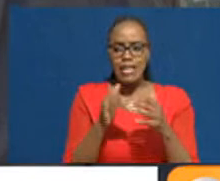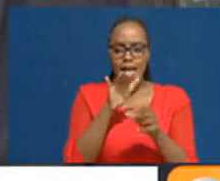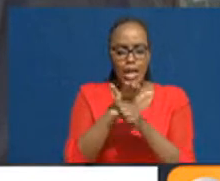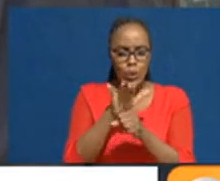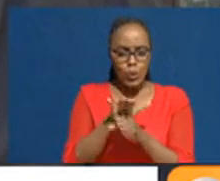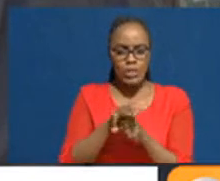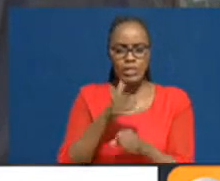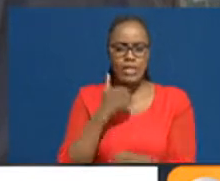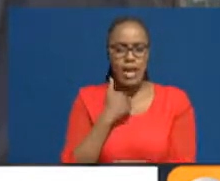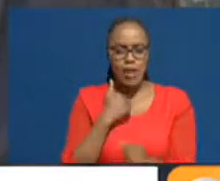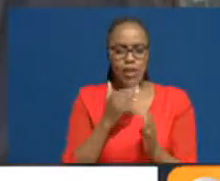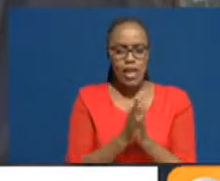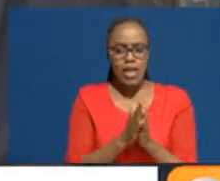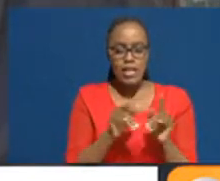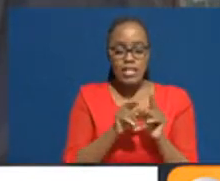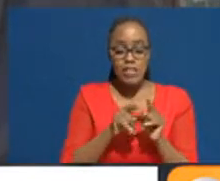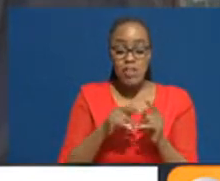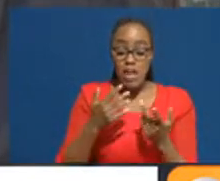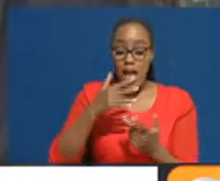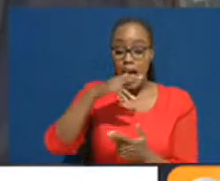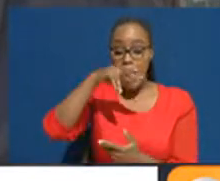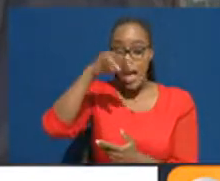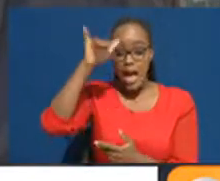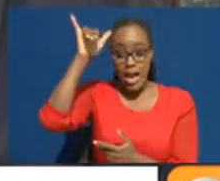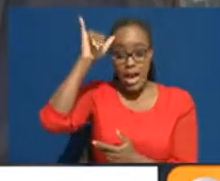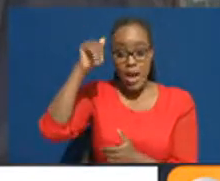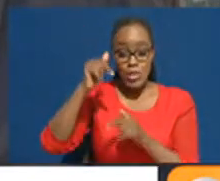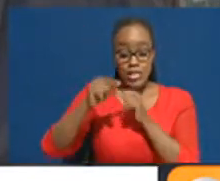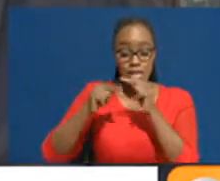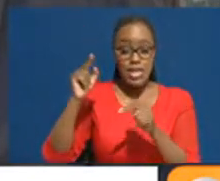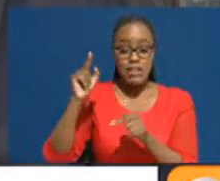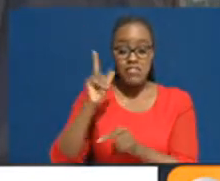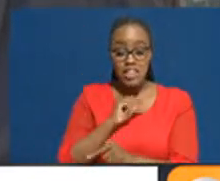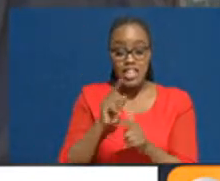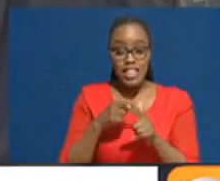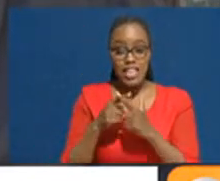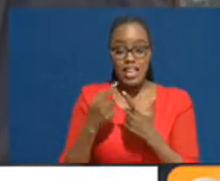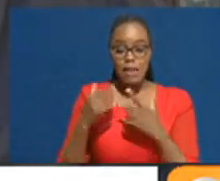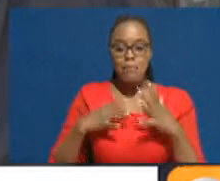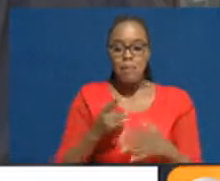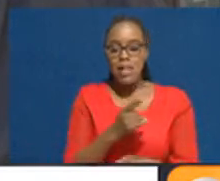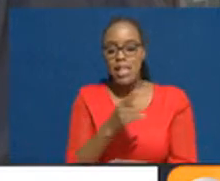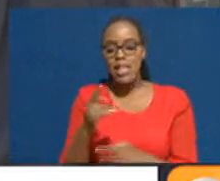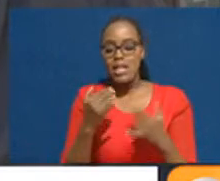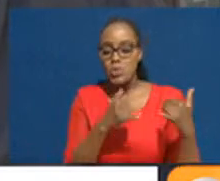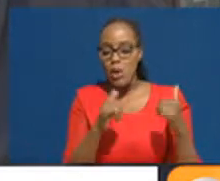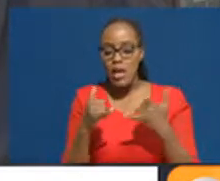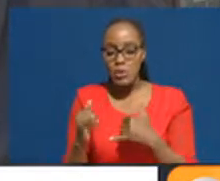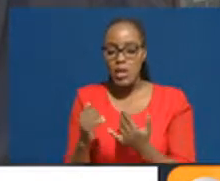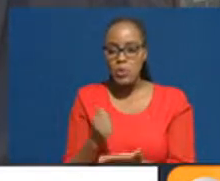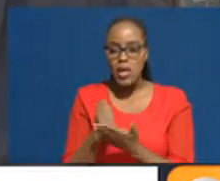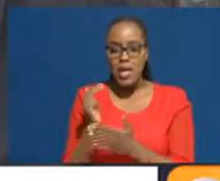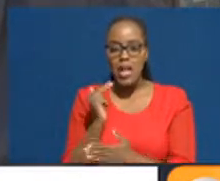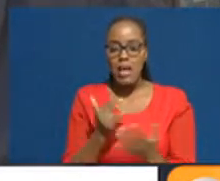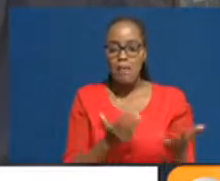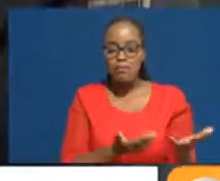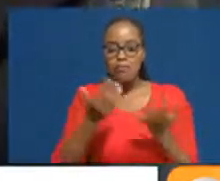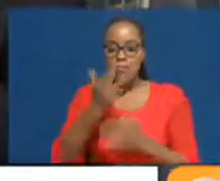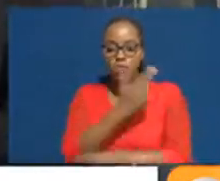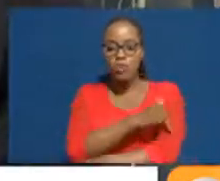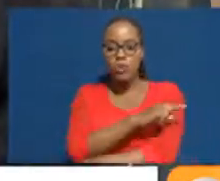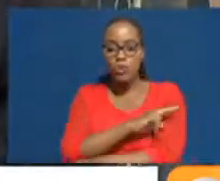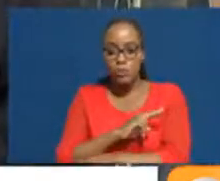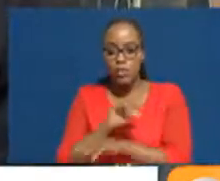mbee ni ng'ombe ambayo iliyochinjwa. Lakini sasa hapo wenzetu wale Samaria wema walijaribu kutusaidia na kutupeleka